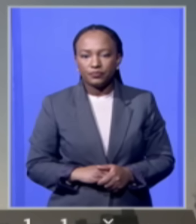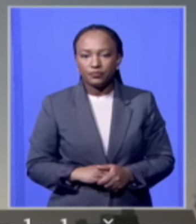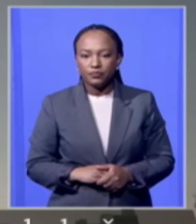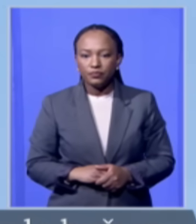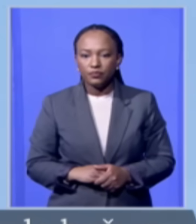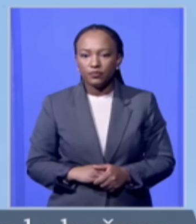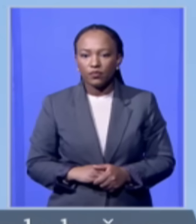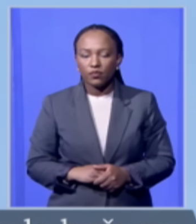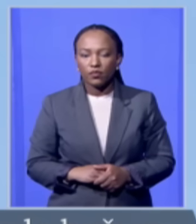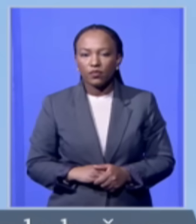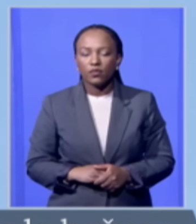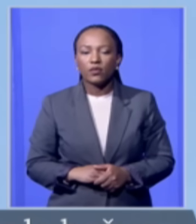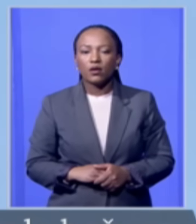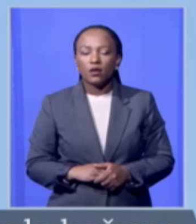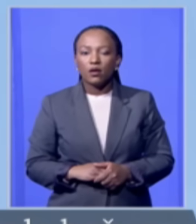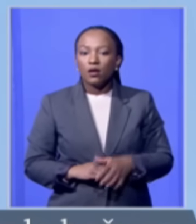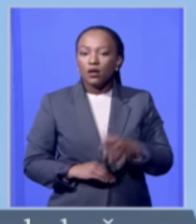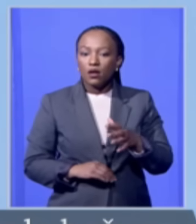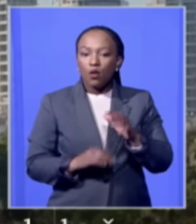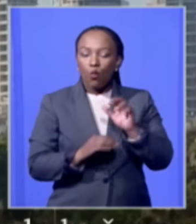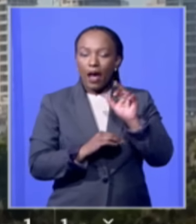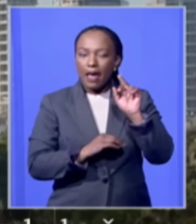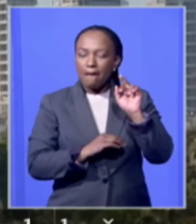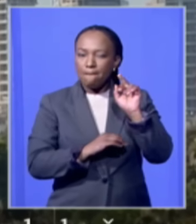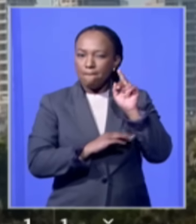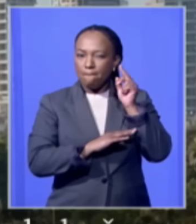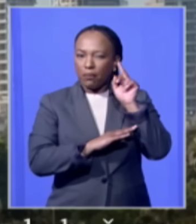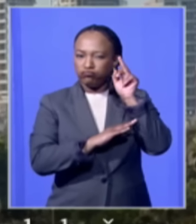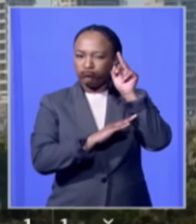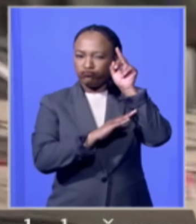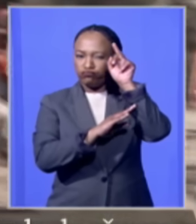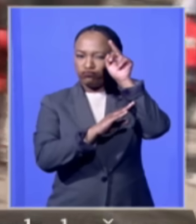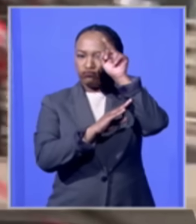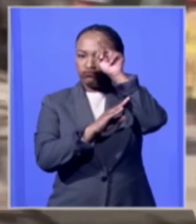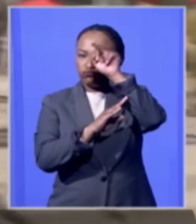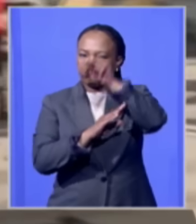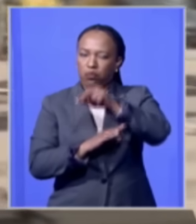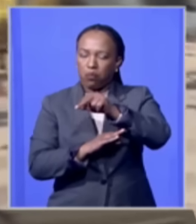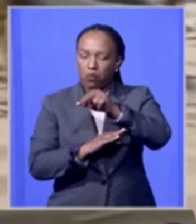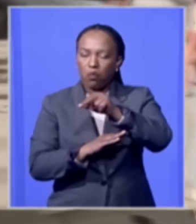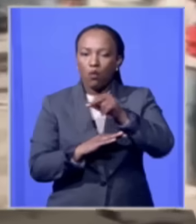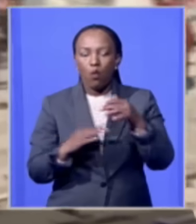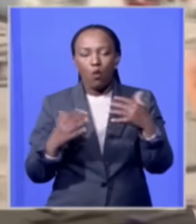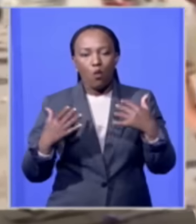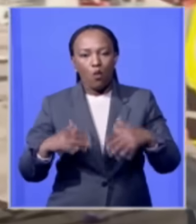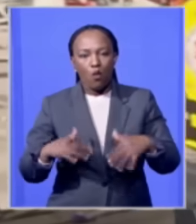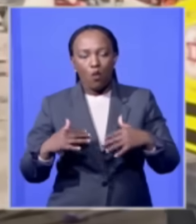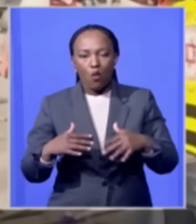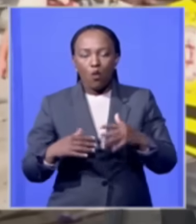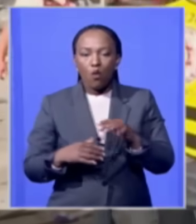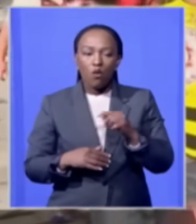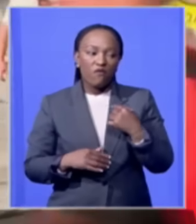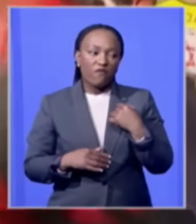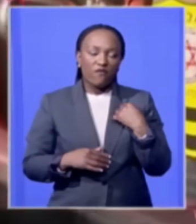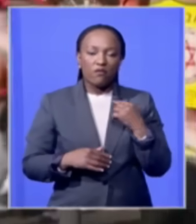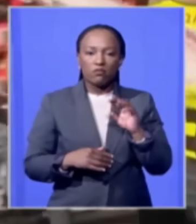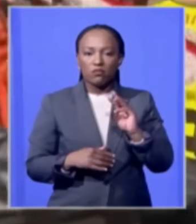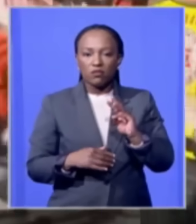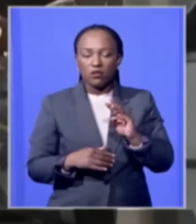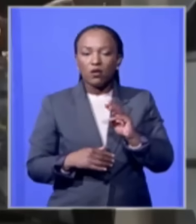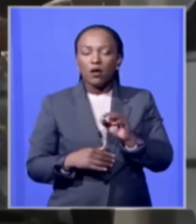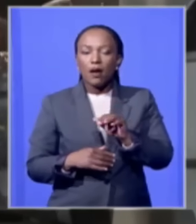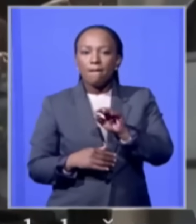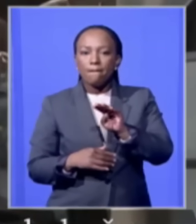Dimisaele tsa naga ya Iran di iteile mafelo a le mmalwa go ralala Israel ka Labone go akaretsa bookelo jwa toropokgolo ya